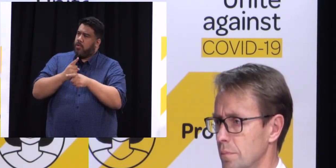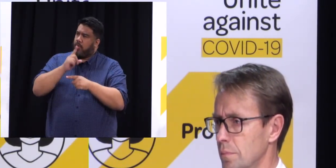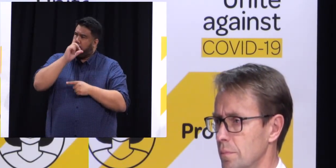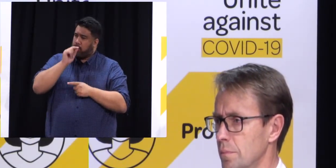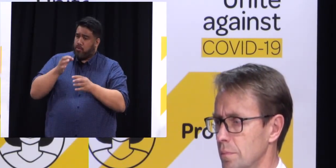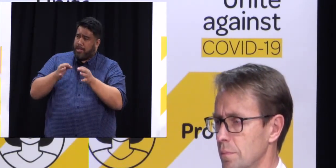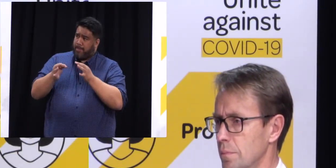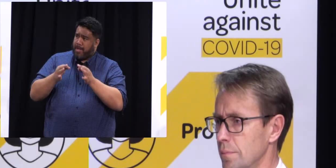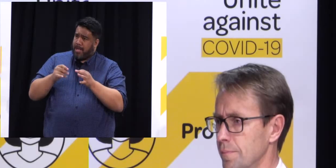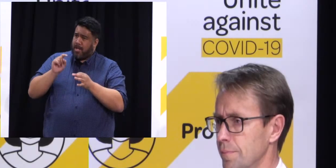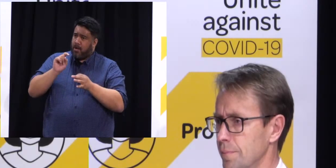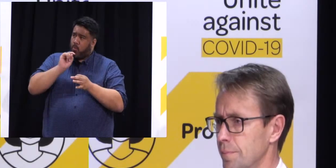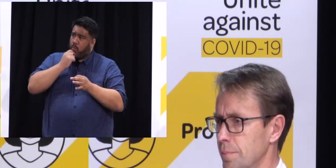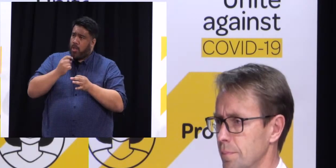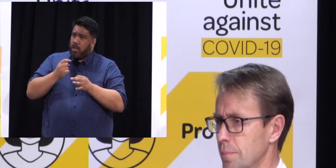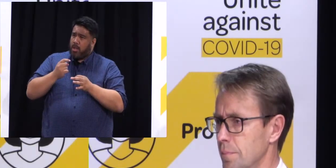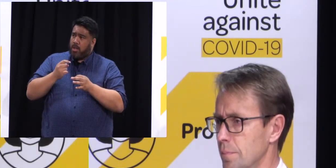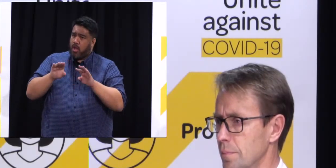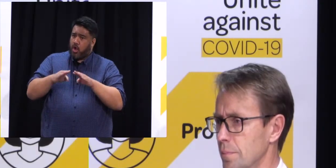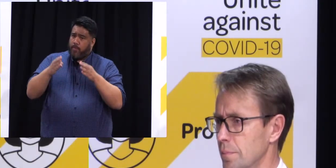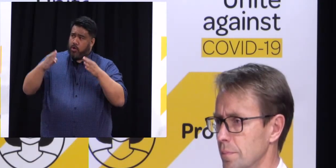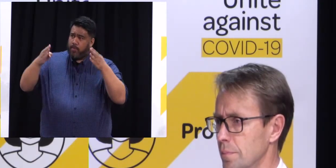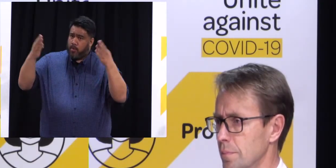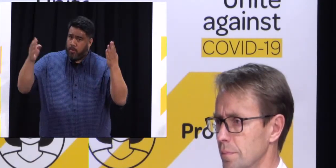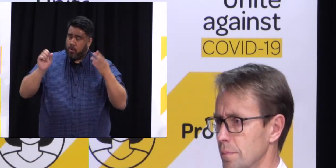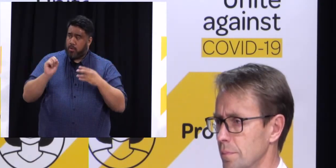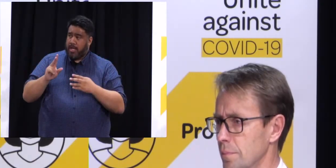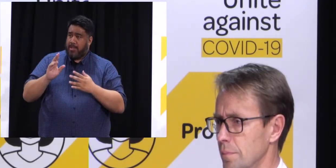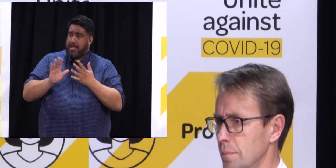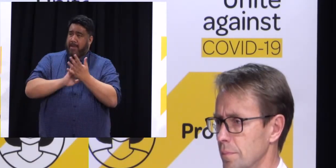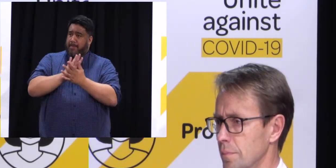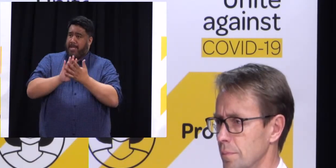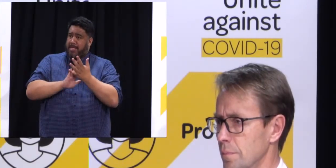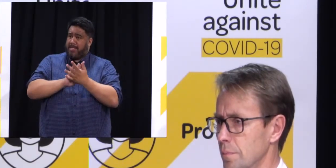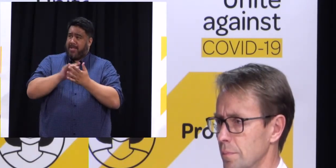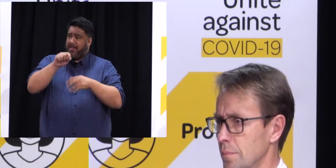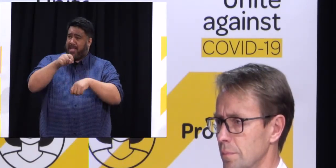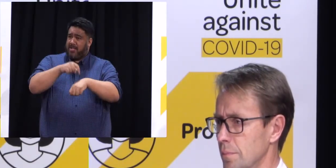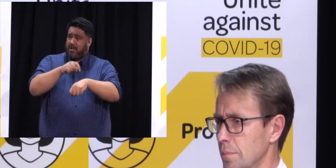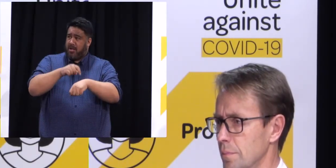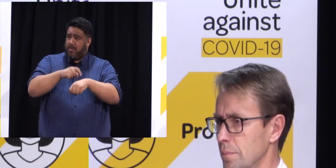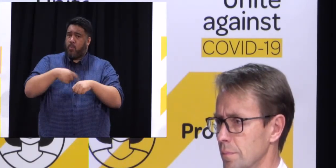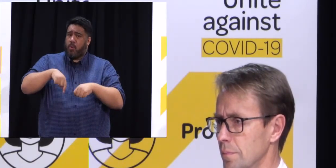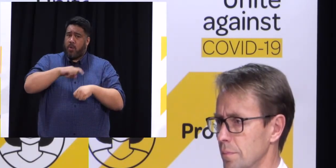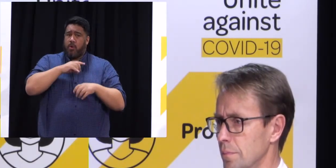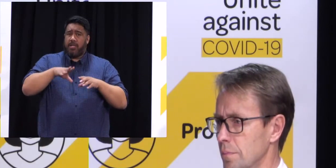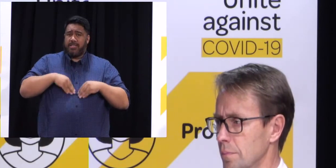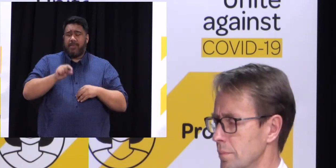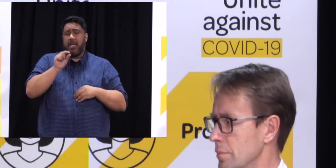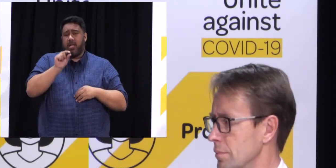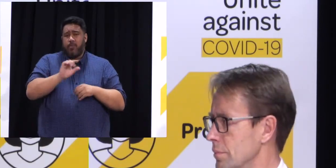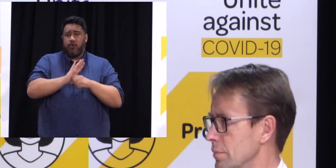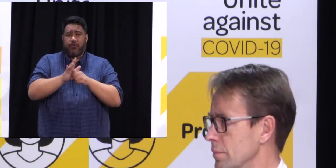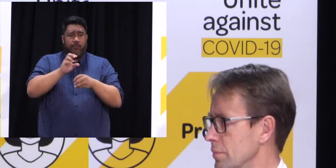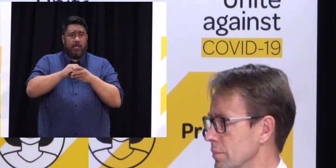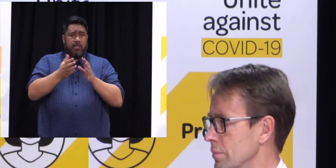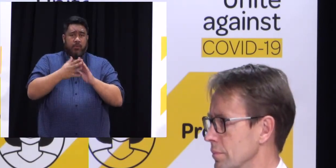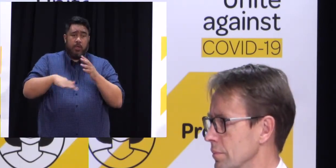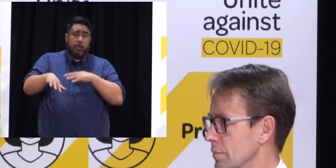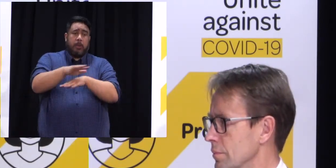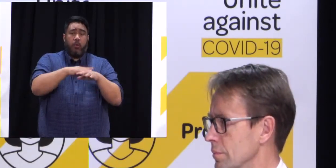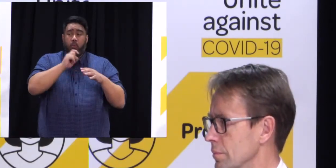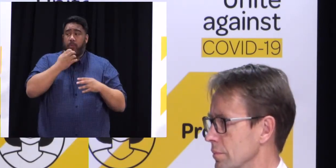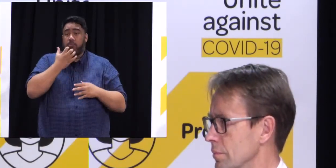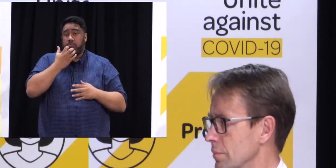plan goes and the phased border openings, there may potentially be a level of tolerance at that point for COVID in the community? Yeah, look, what I would want to